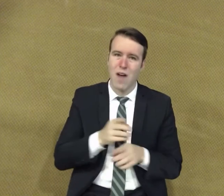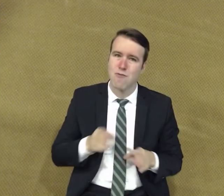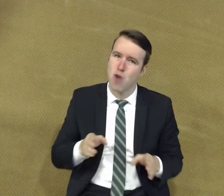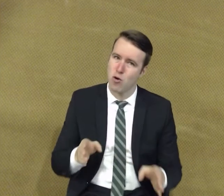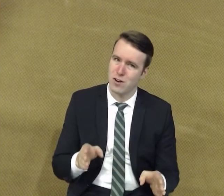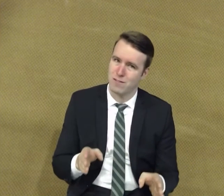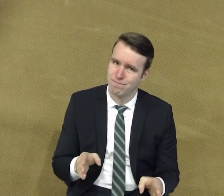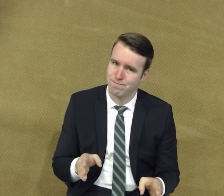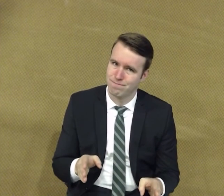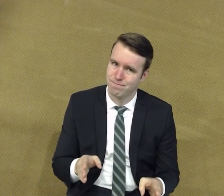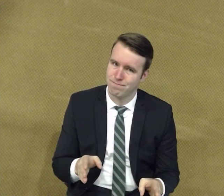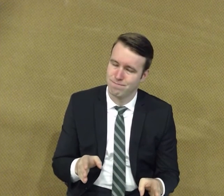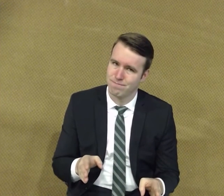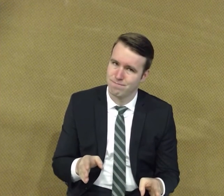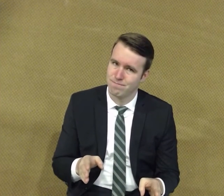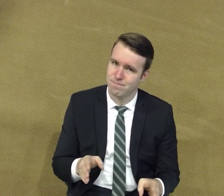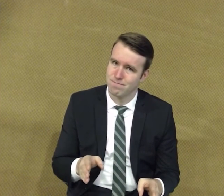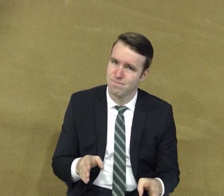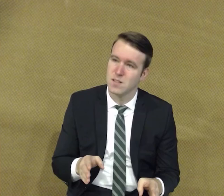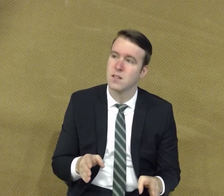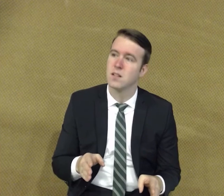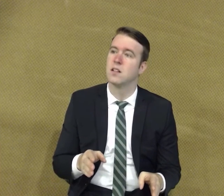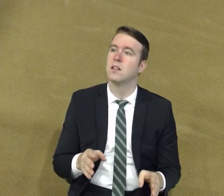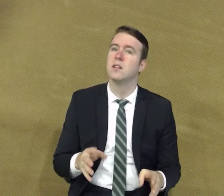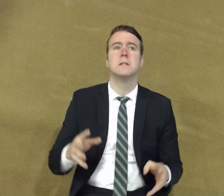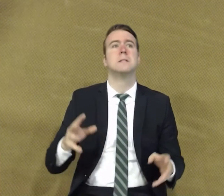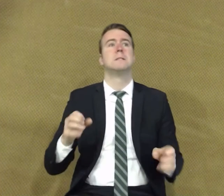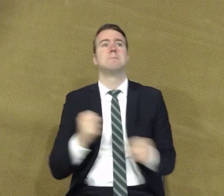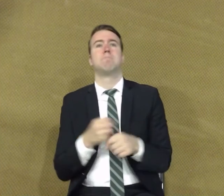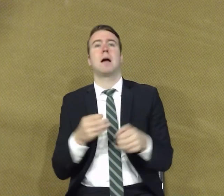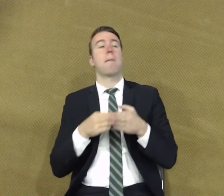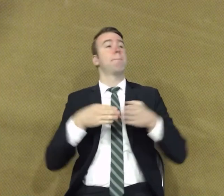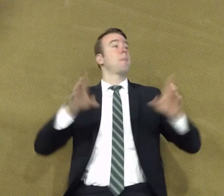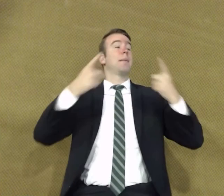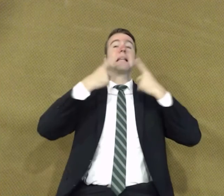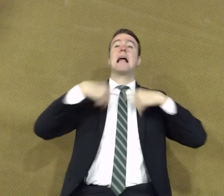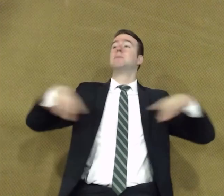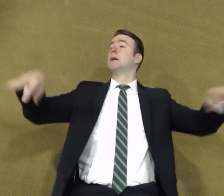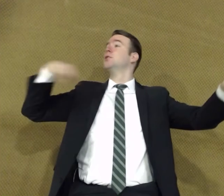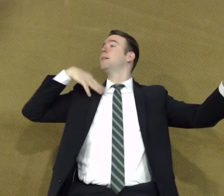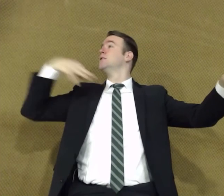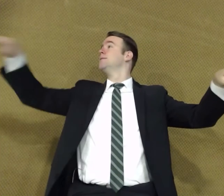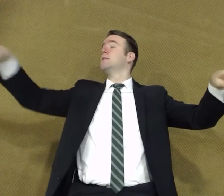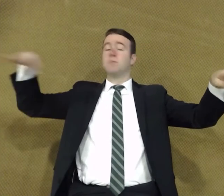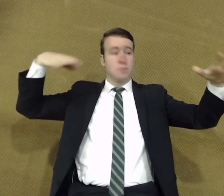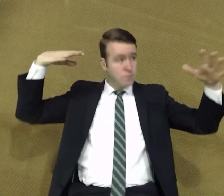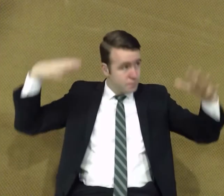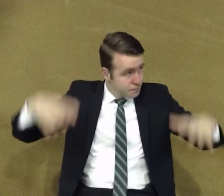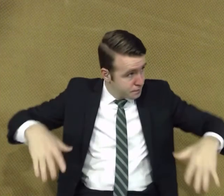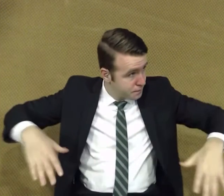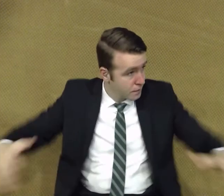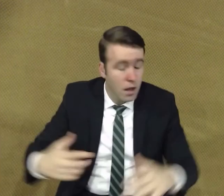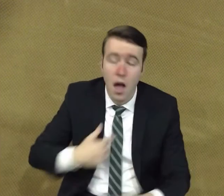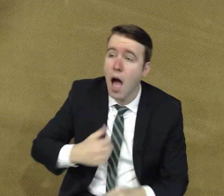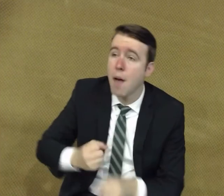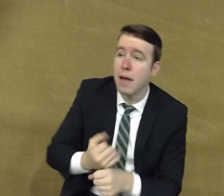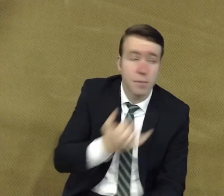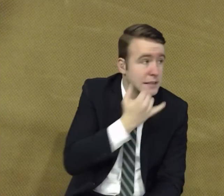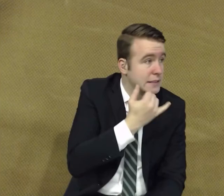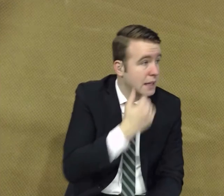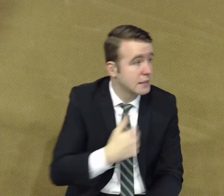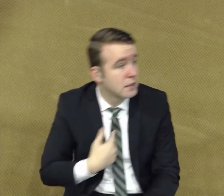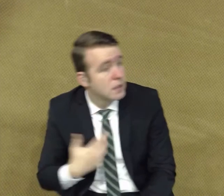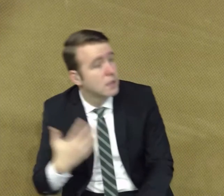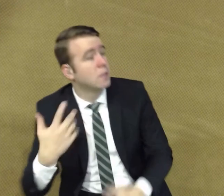road. You don't have to go make some big public announcement about it and about all the things, the mistakes you